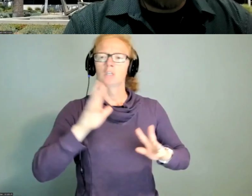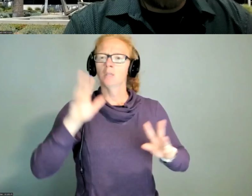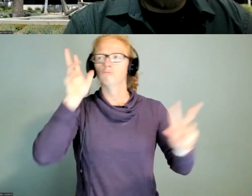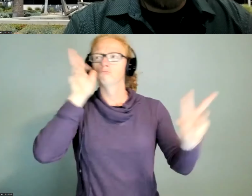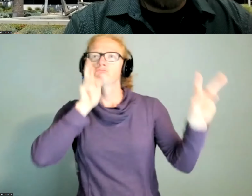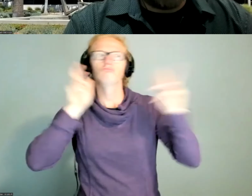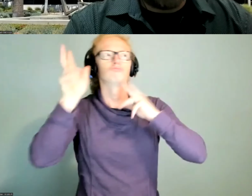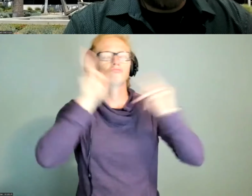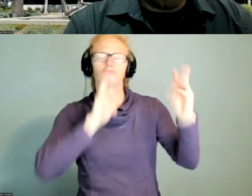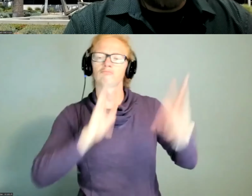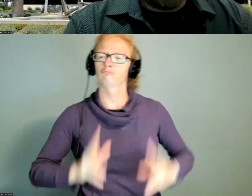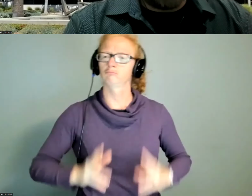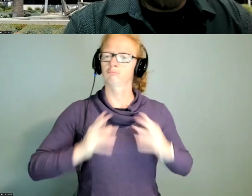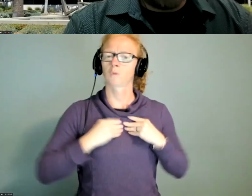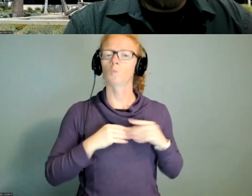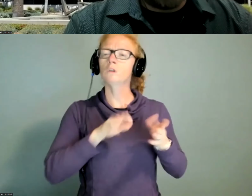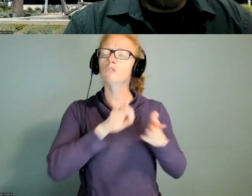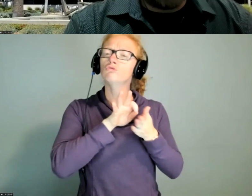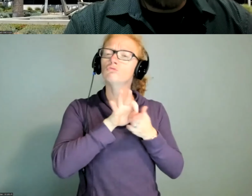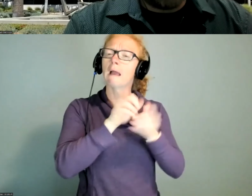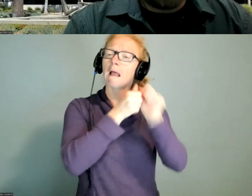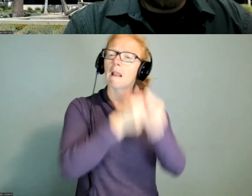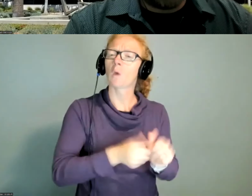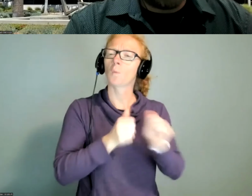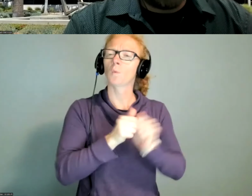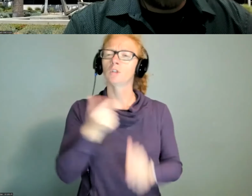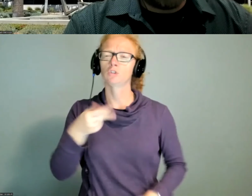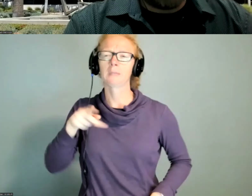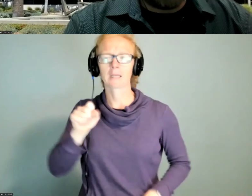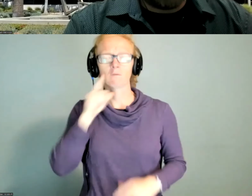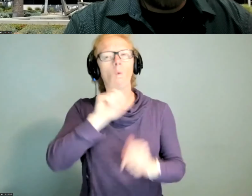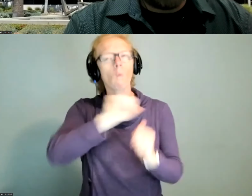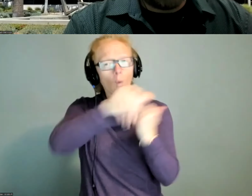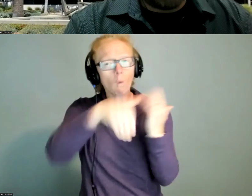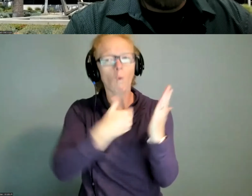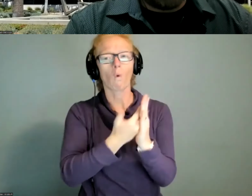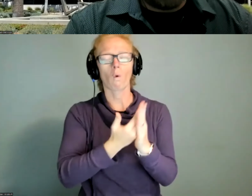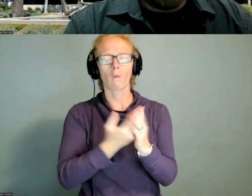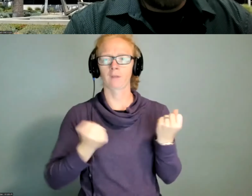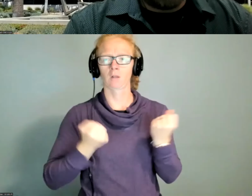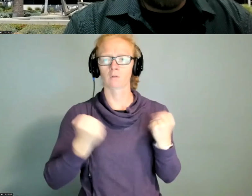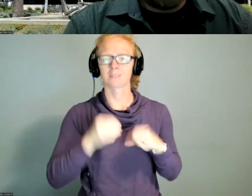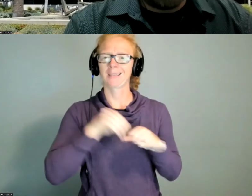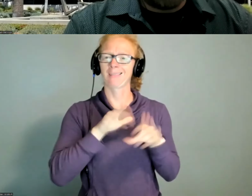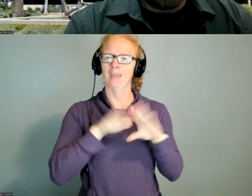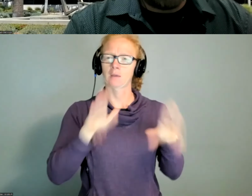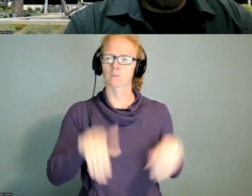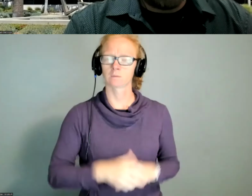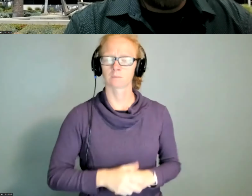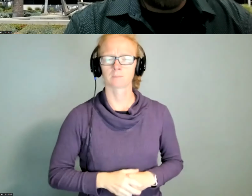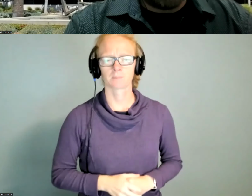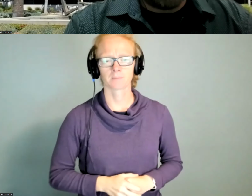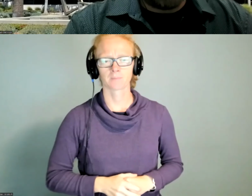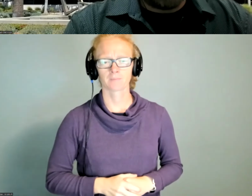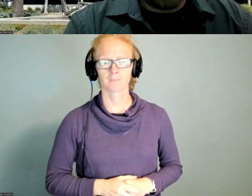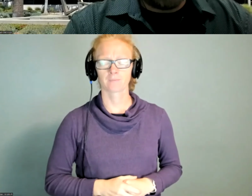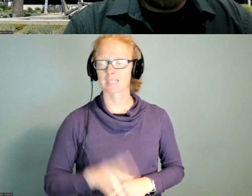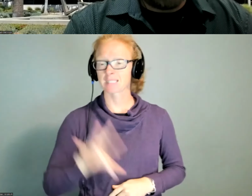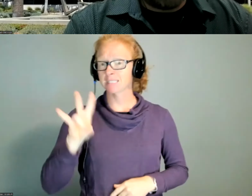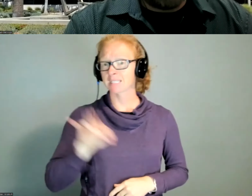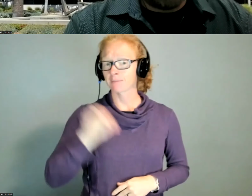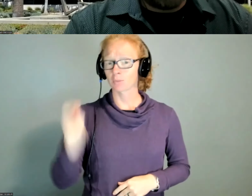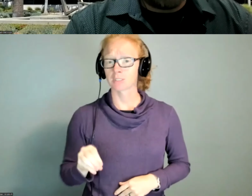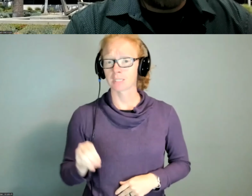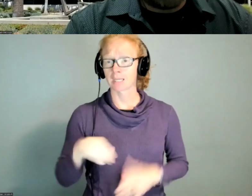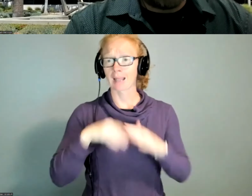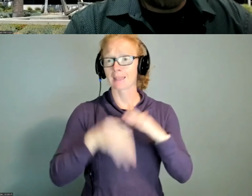is we tracked everybody's usage with GPS on every vehicle in the household. And that 70% of the trips are